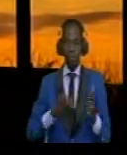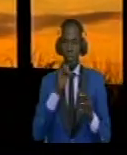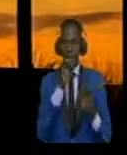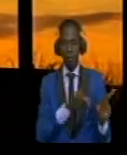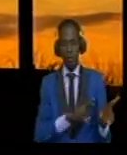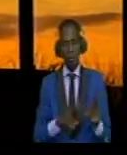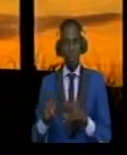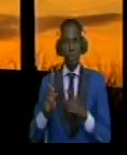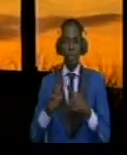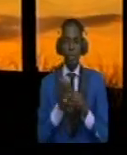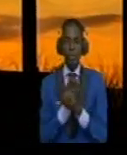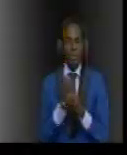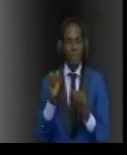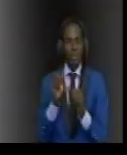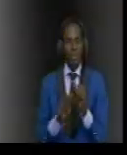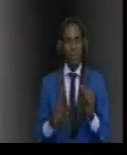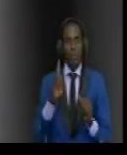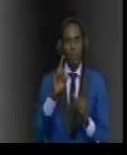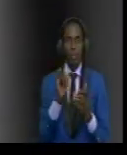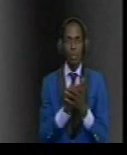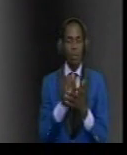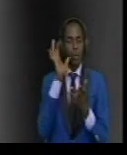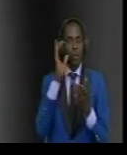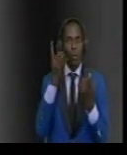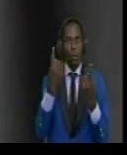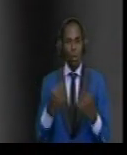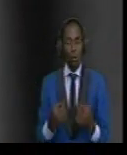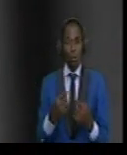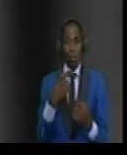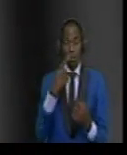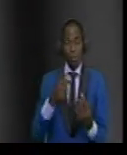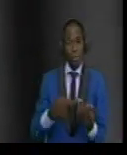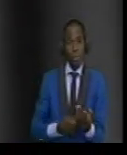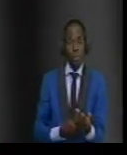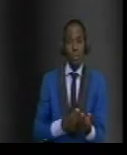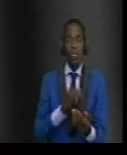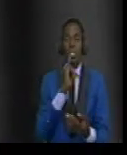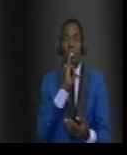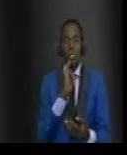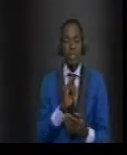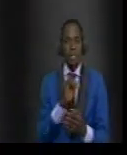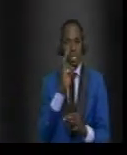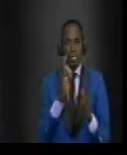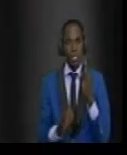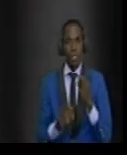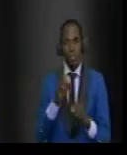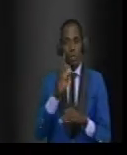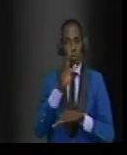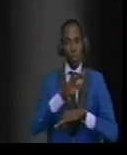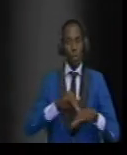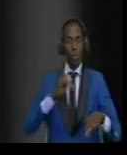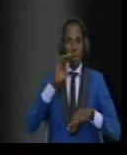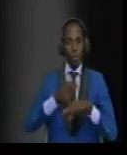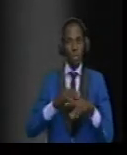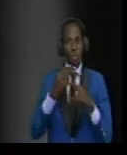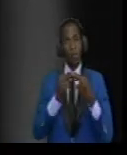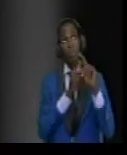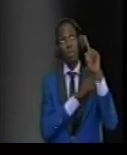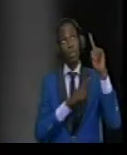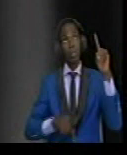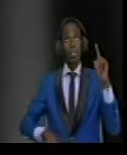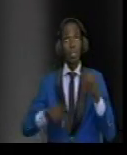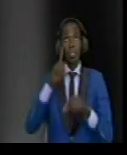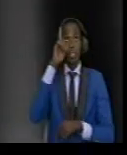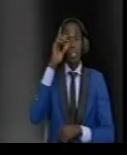save everyone that will come. The gospel is that when you call on the name of the Lord, he will save you.